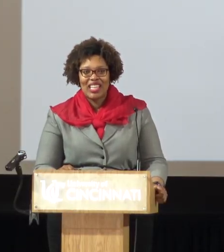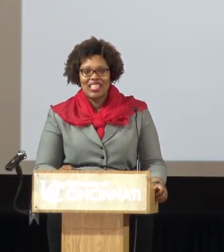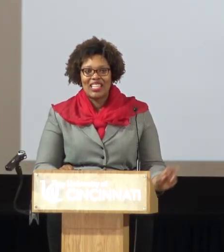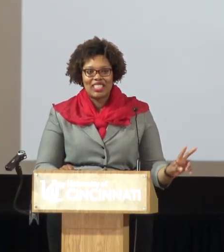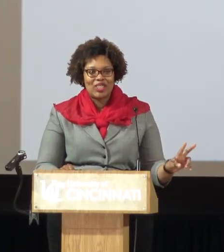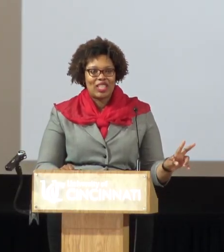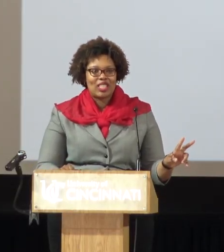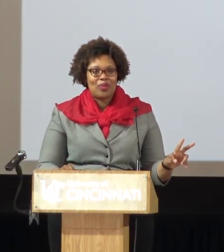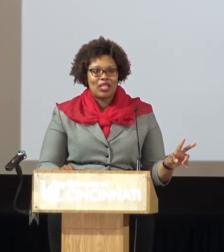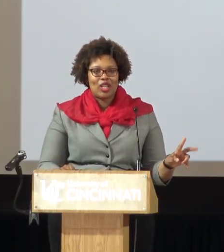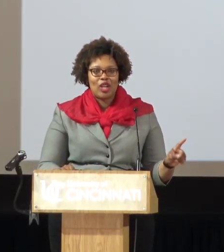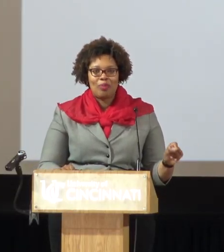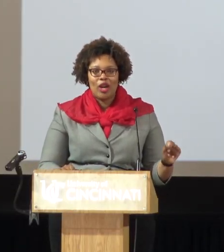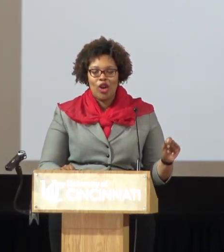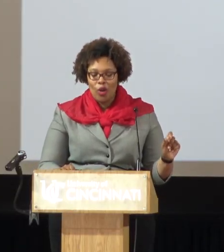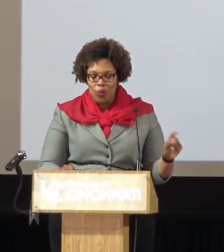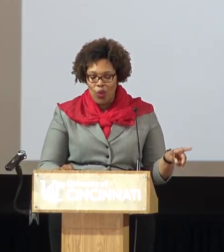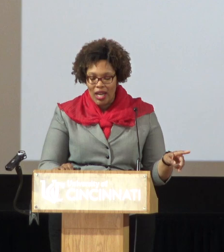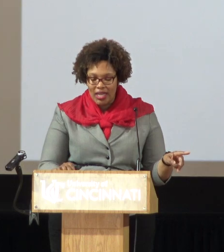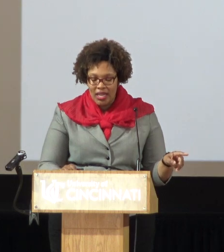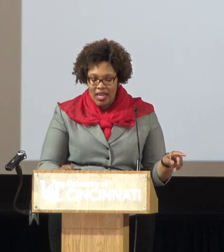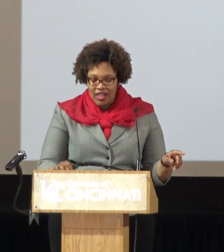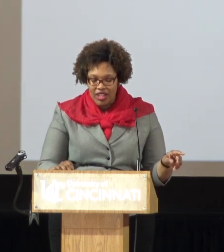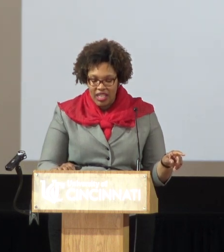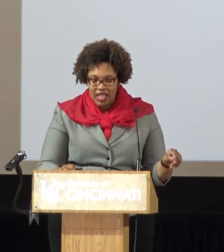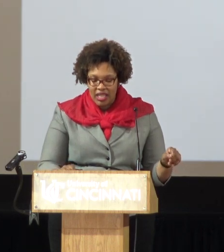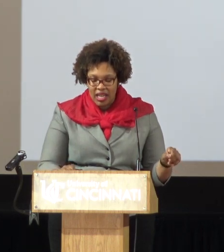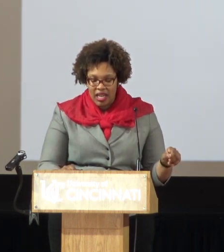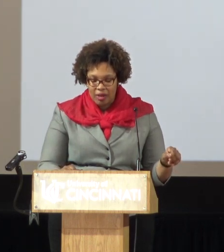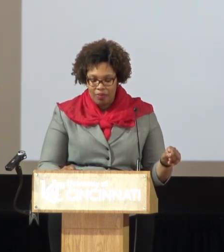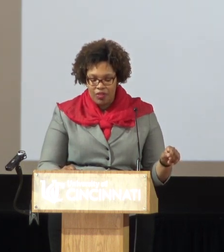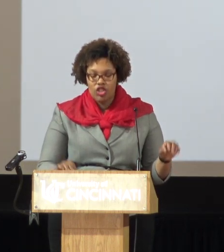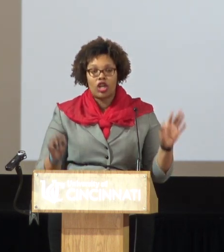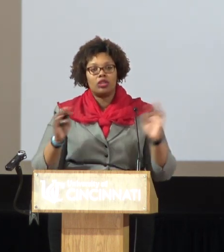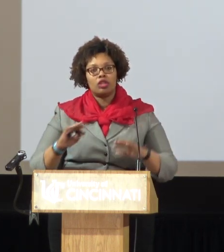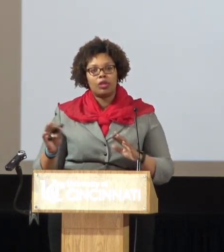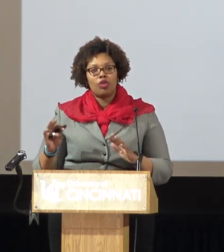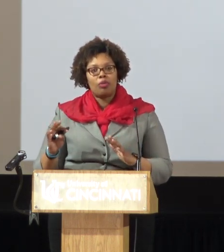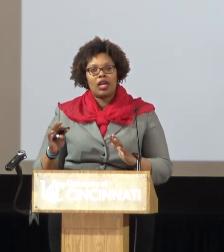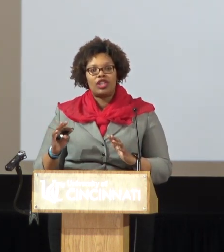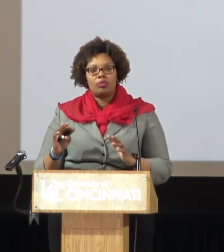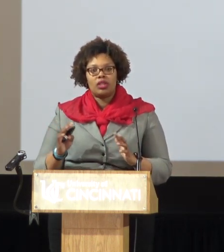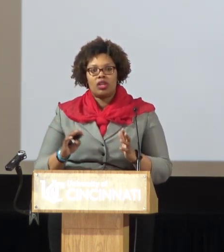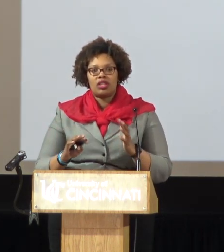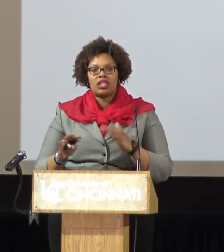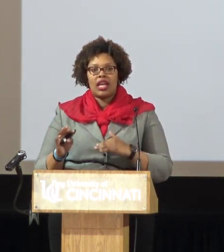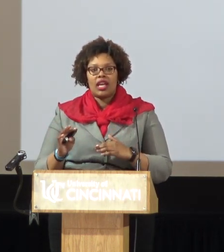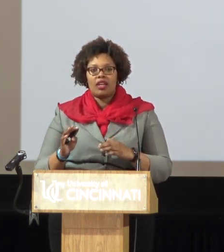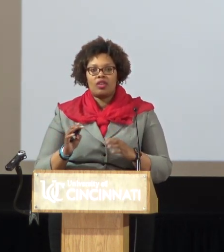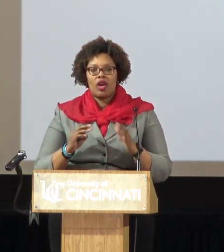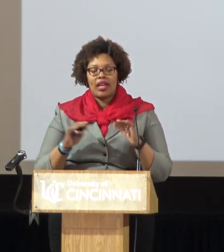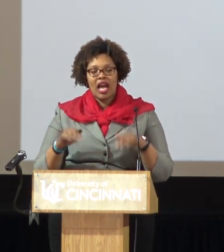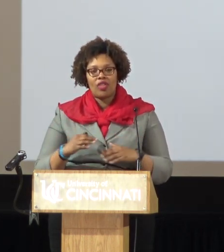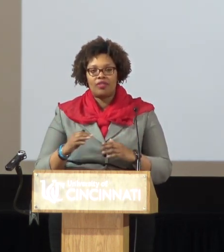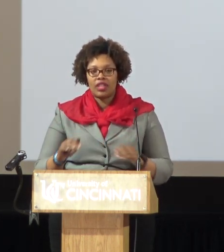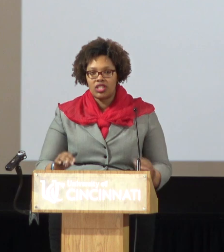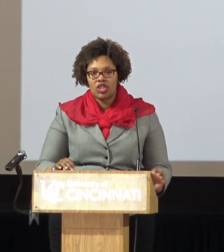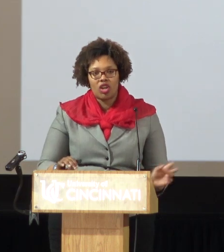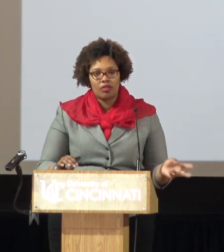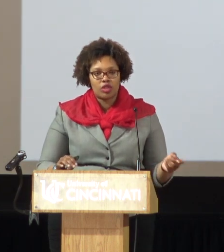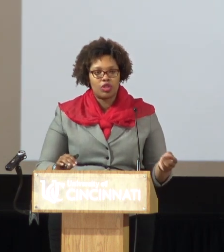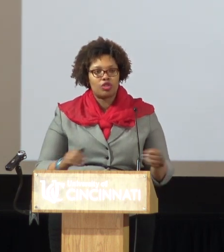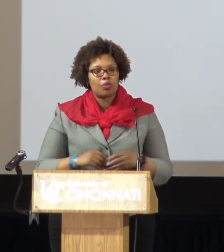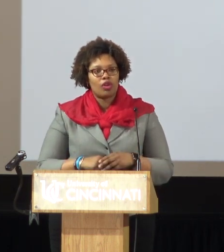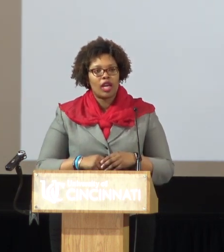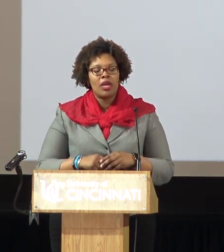So I will say the next two things I want to talk about are, one, the talk a little bit more about UBRs and how they fit into the